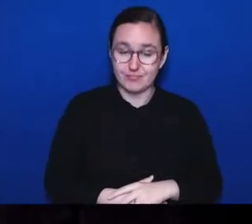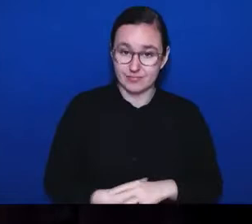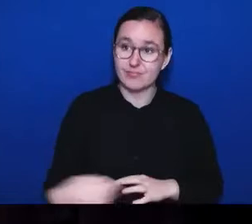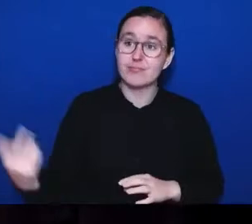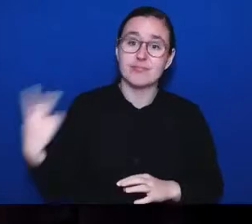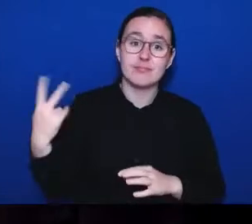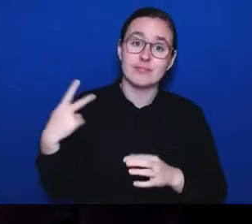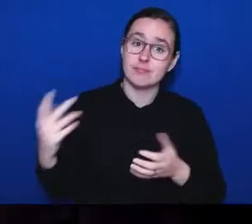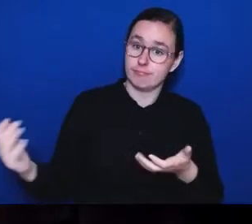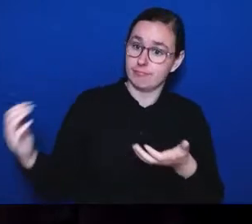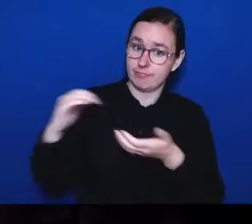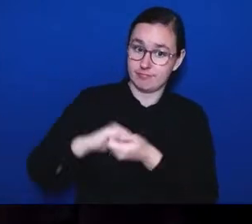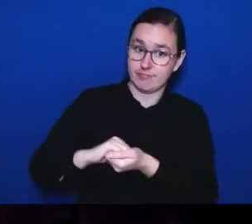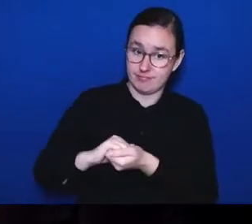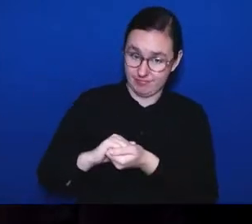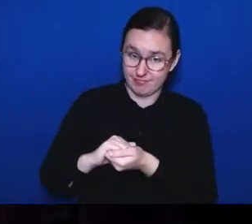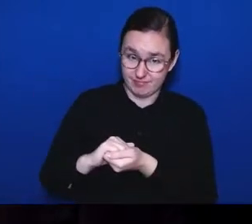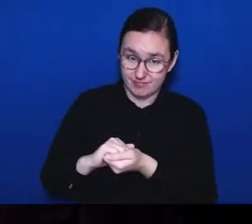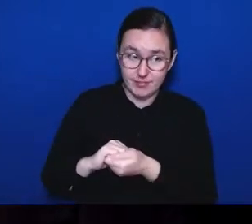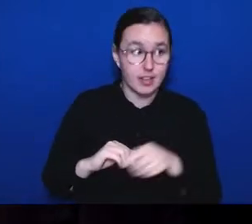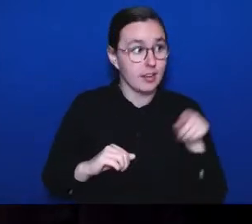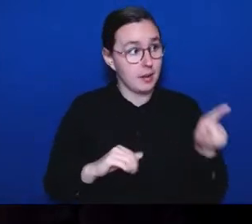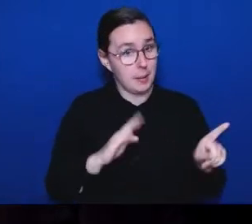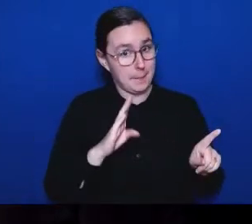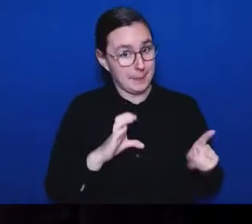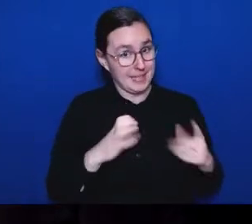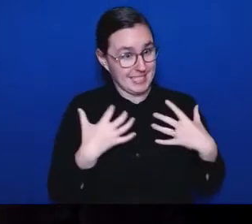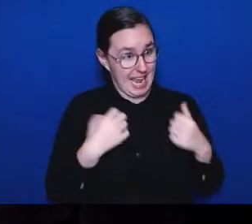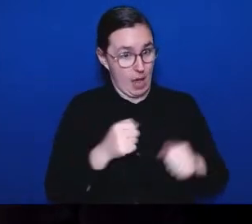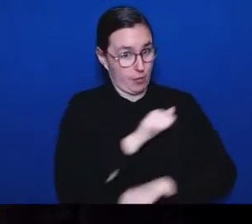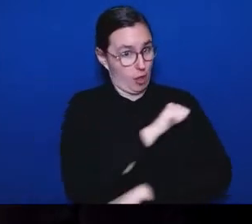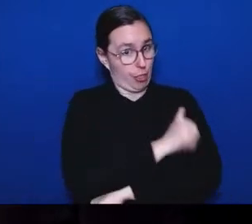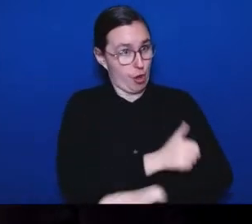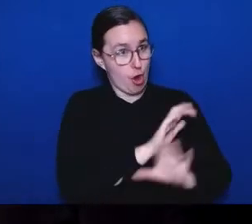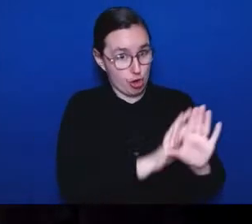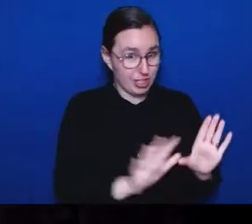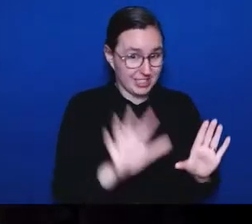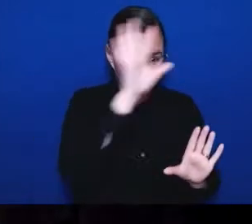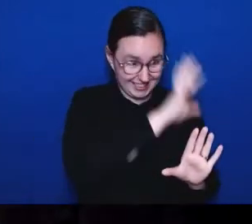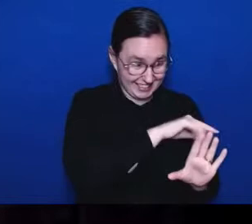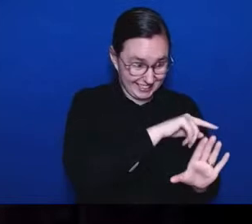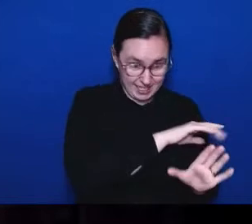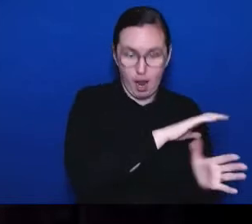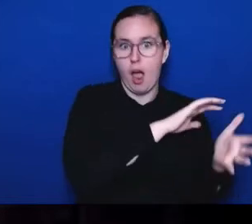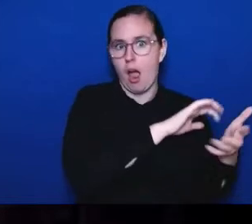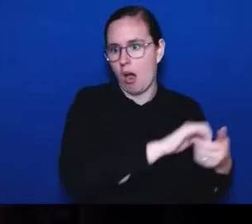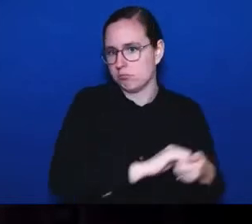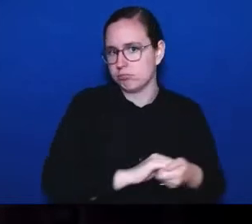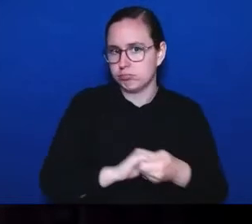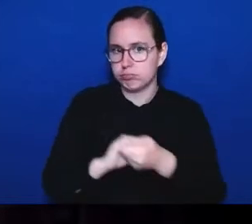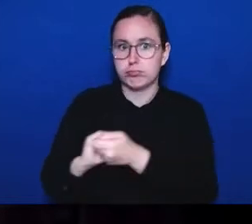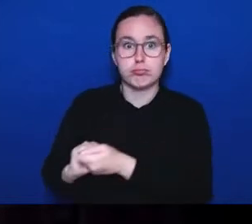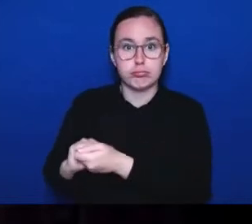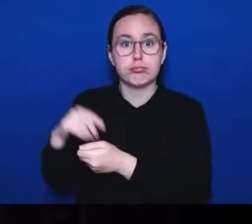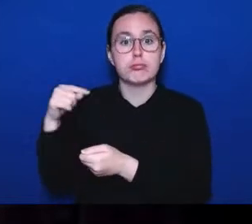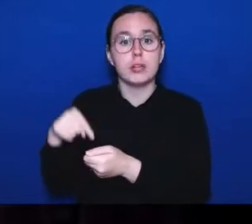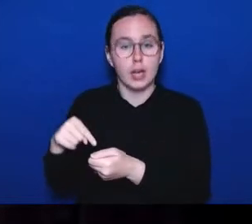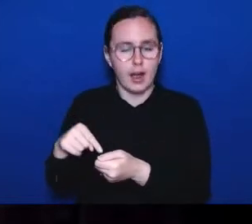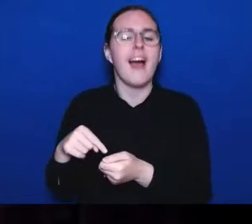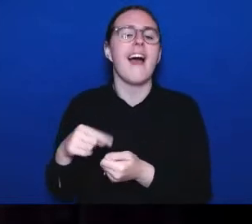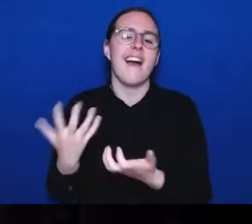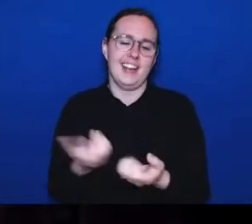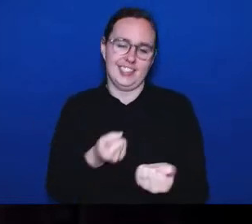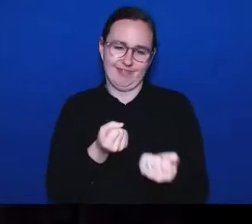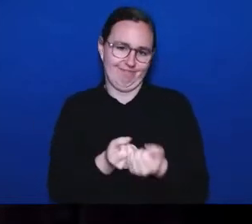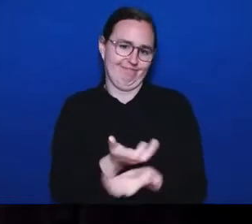health authorities, working together in the interests of patients. The tentative agreement fosters stronger collaboration